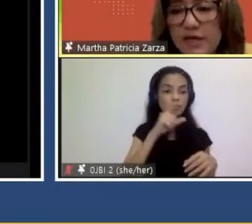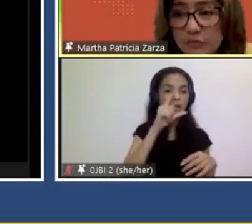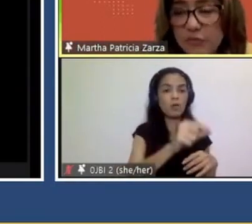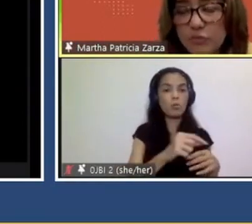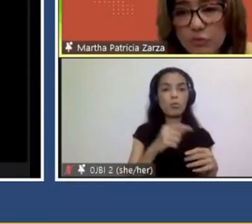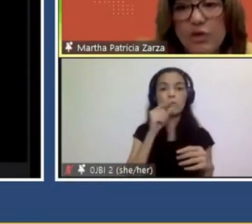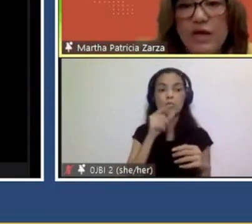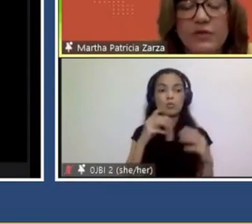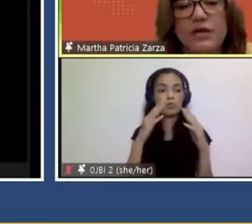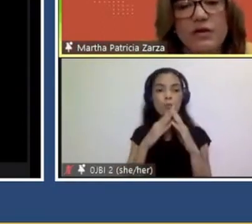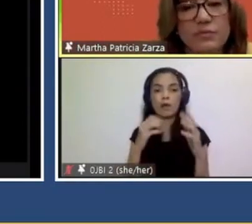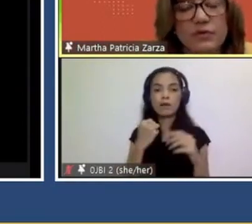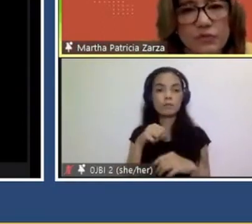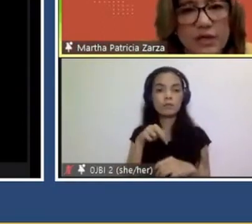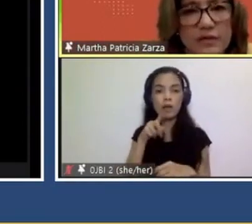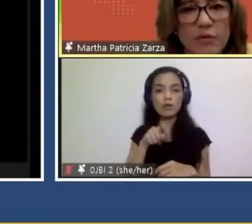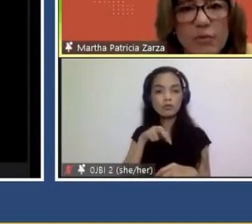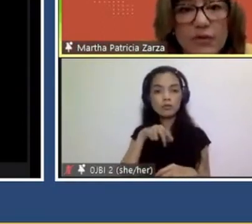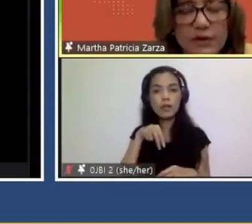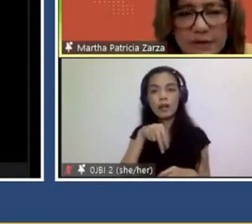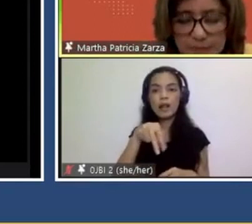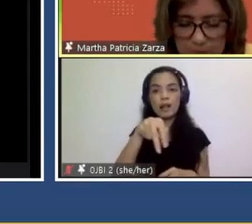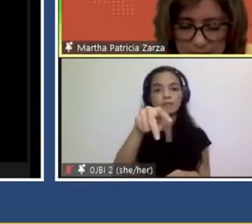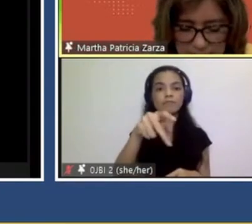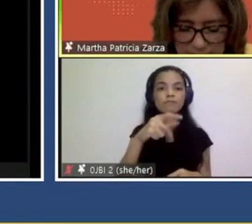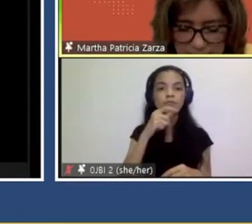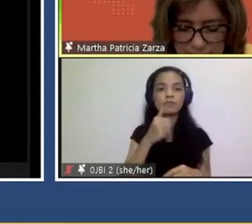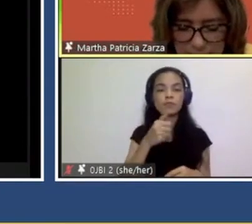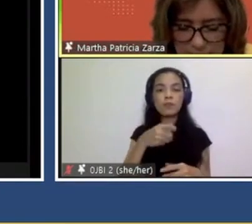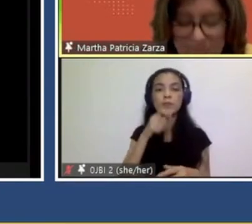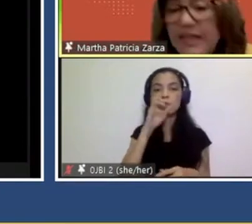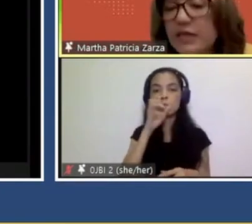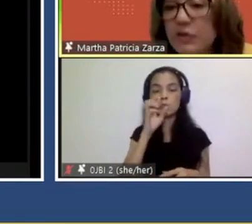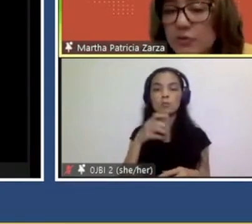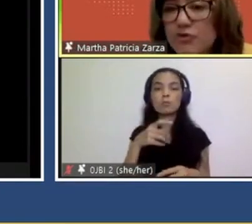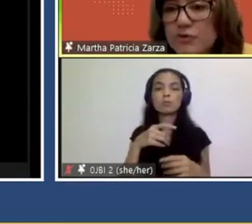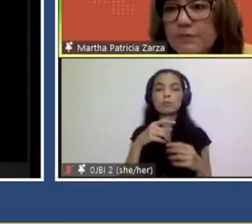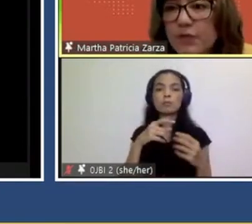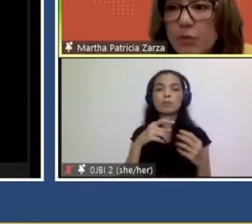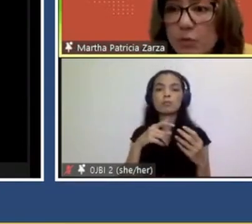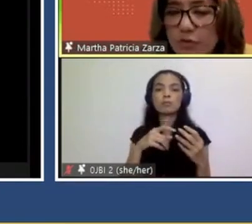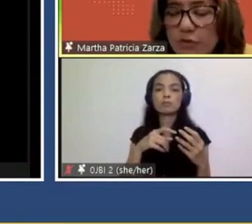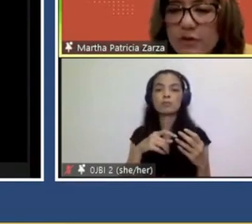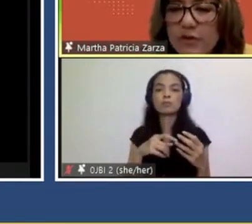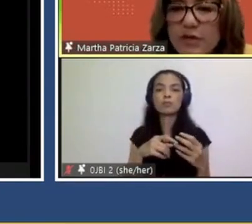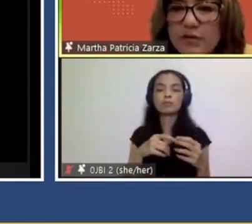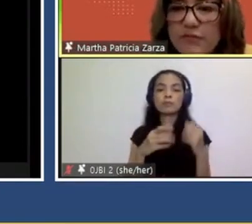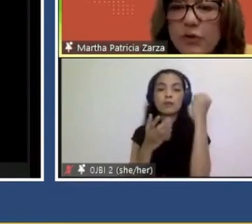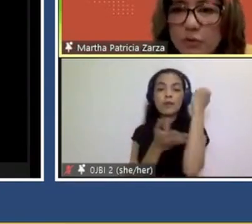home. They have to walk out the home to get the water. And they use